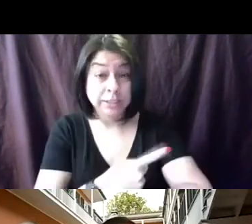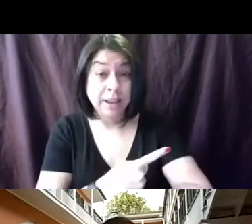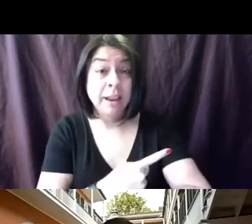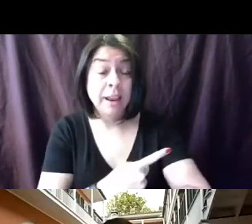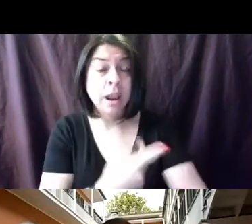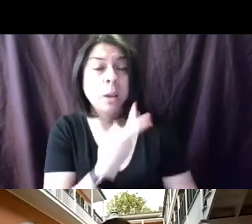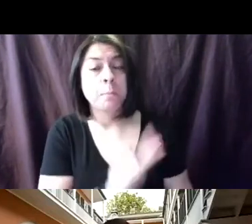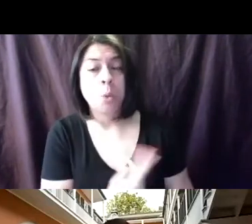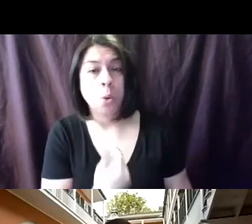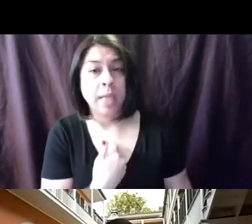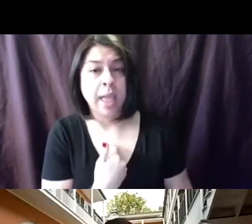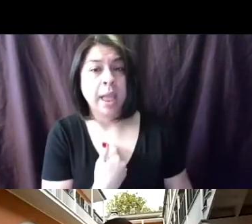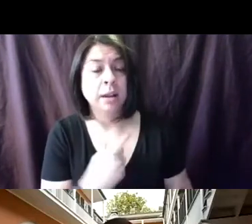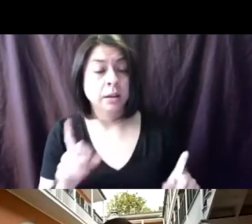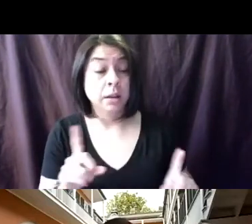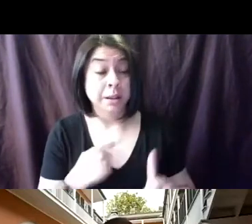had two U.S. Marshals.